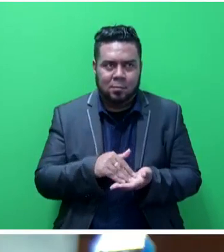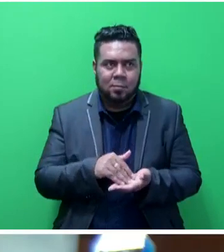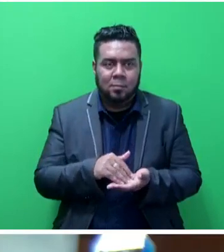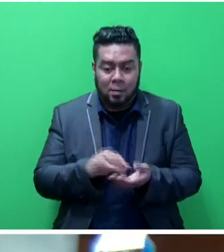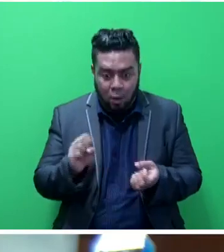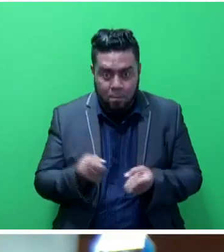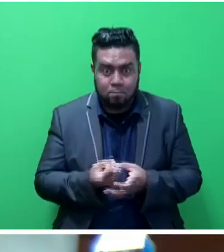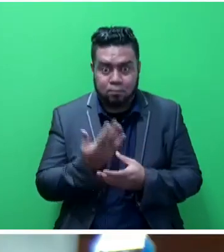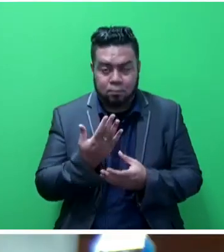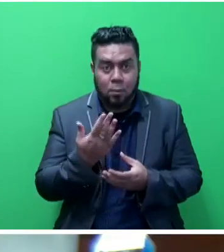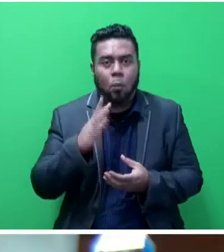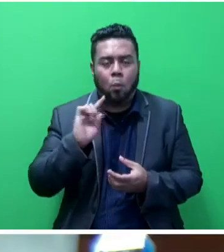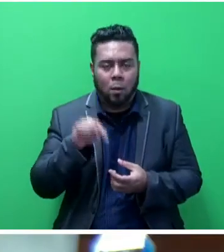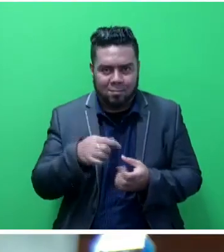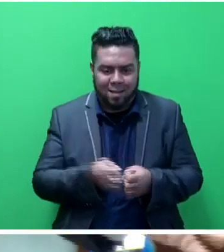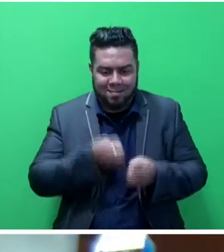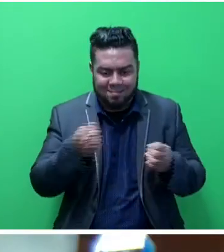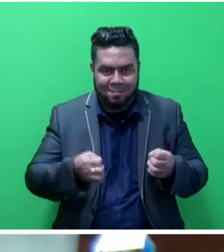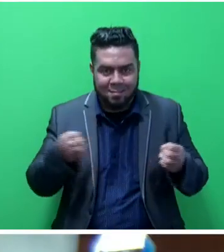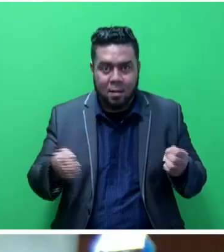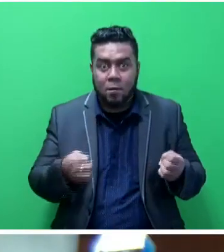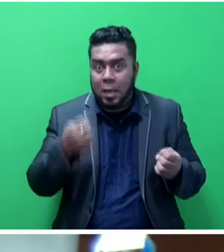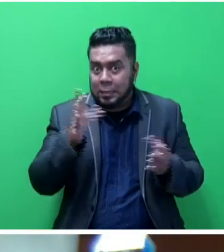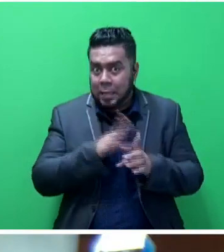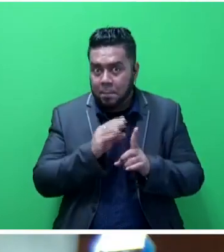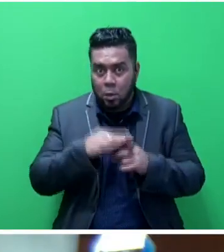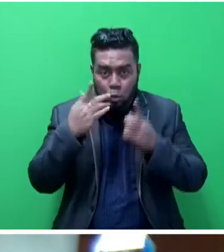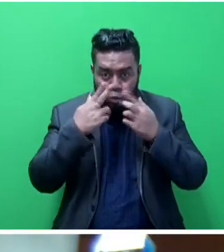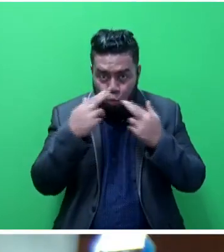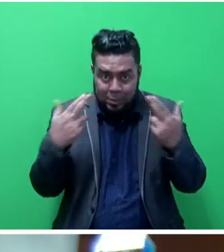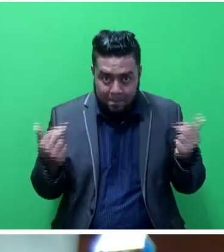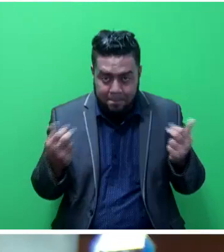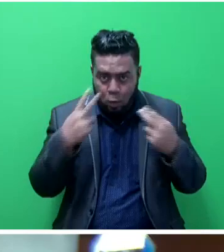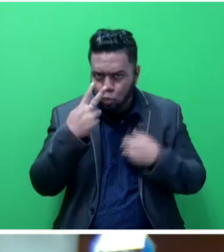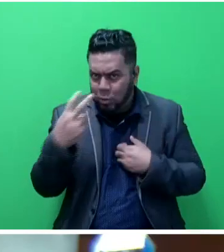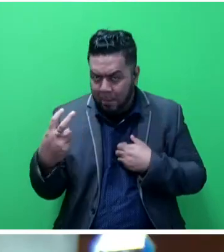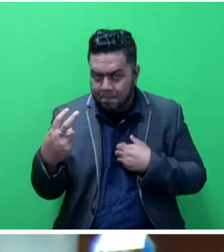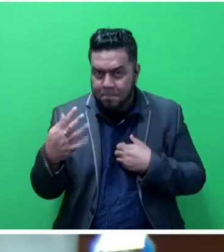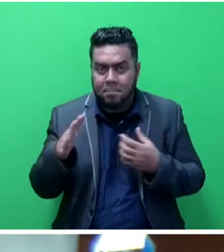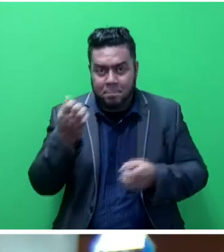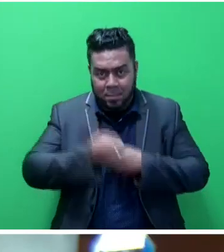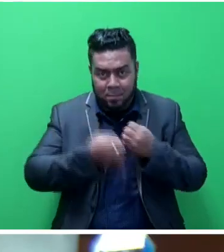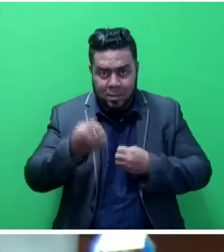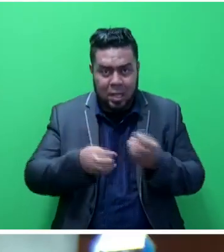being or has been expanding. For example, tourism, manufacturing, service sector,